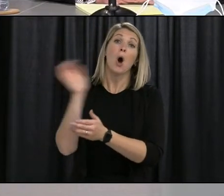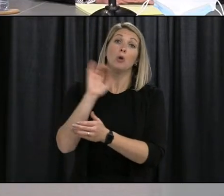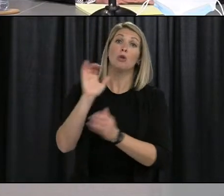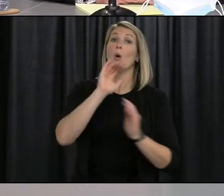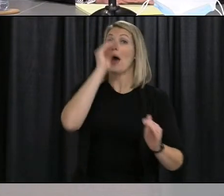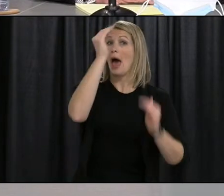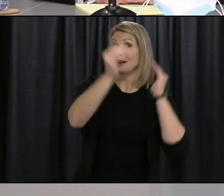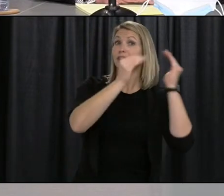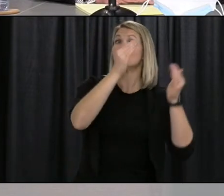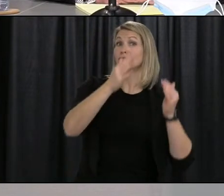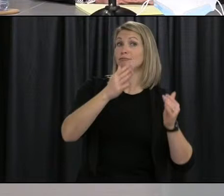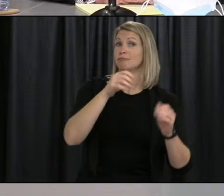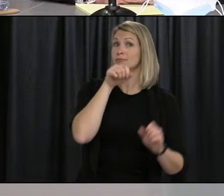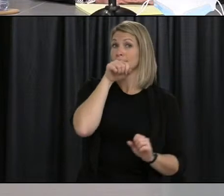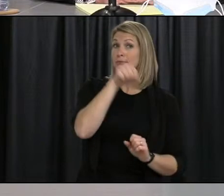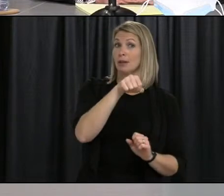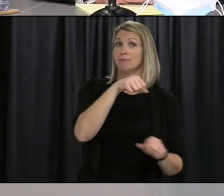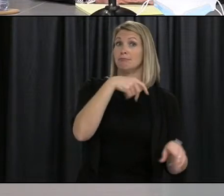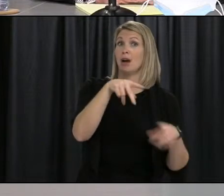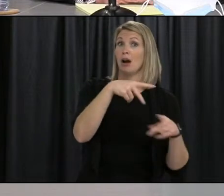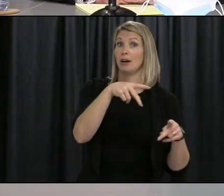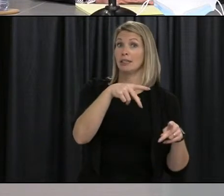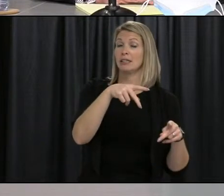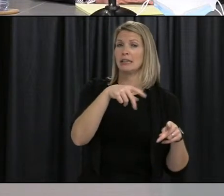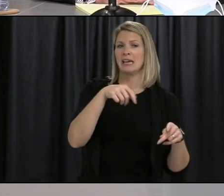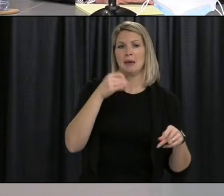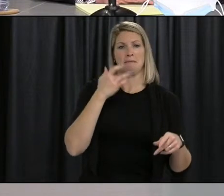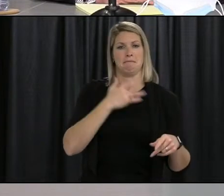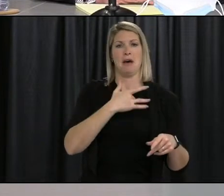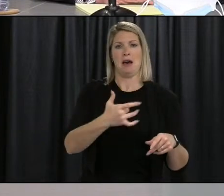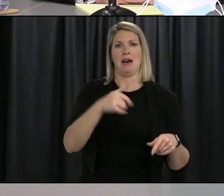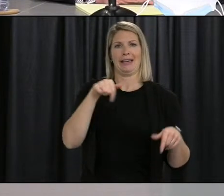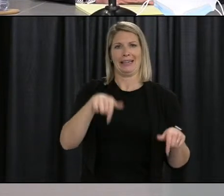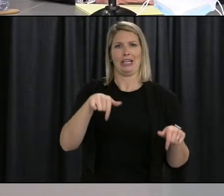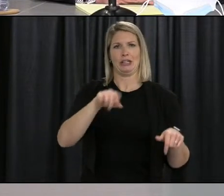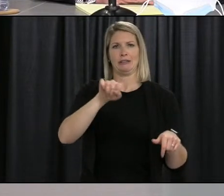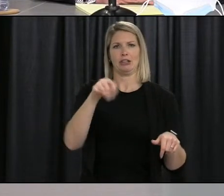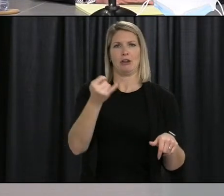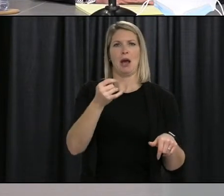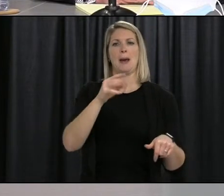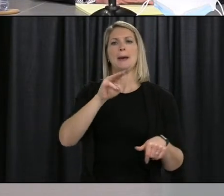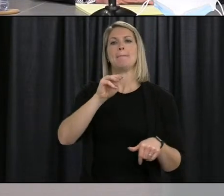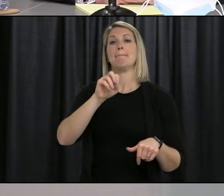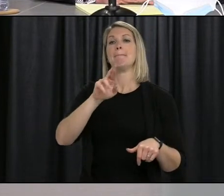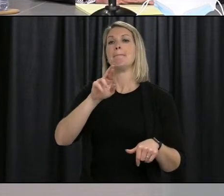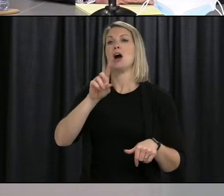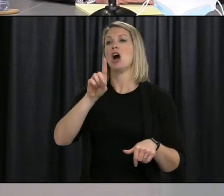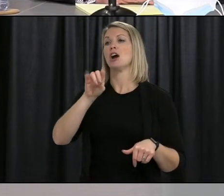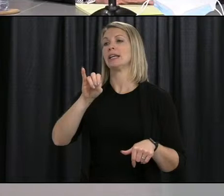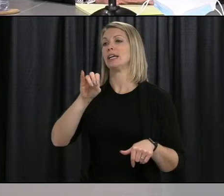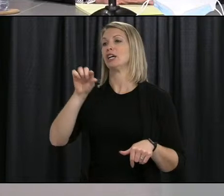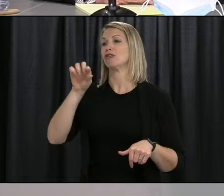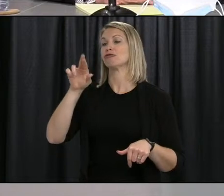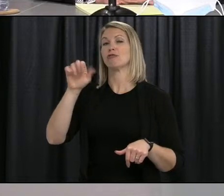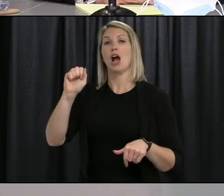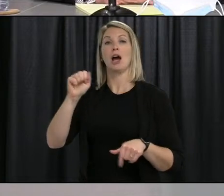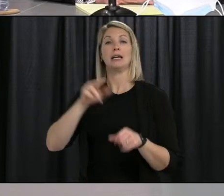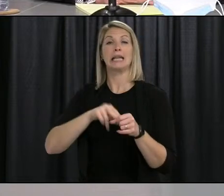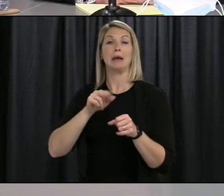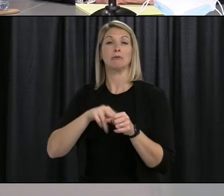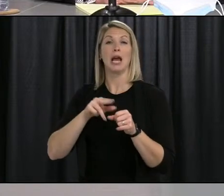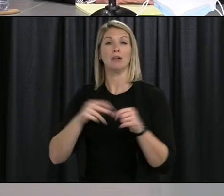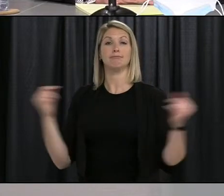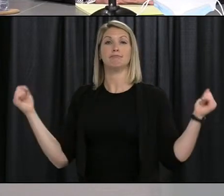Halloween, and traditionally this weekend would be Mardi Gras in St. John's, where people would go down to bars and gather together.